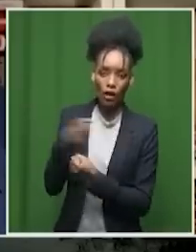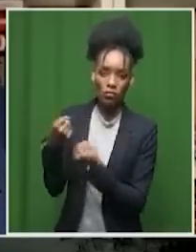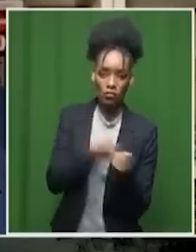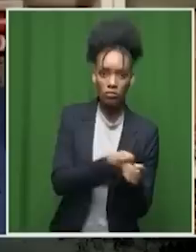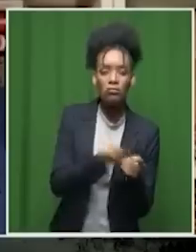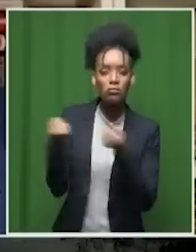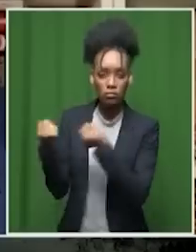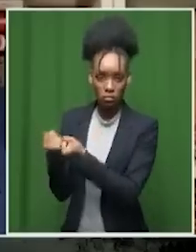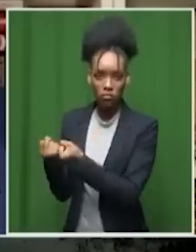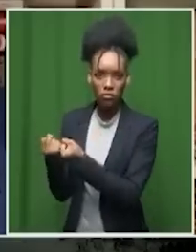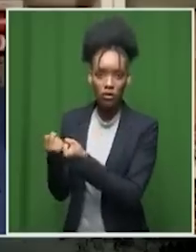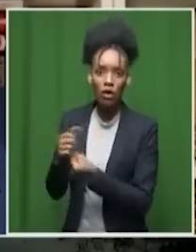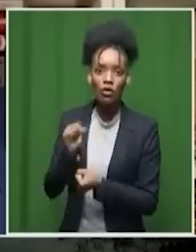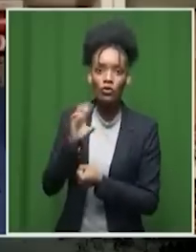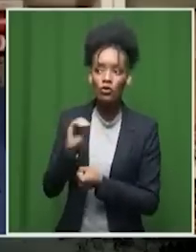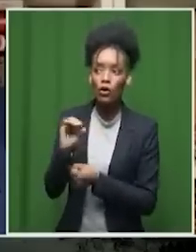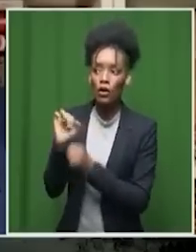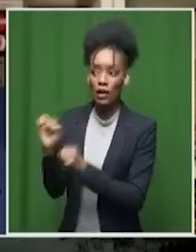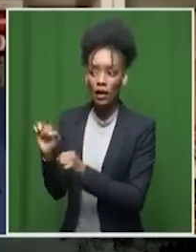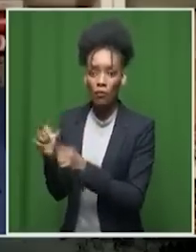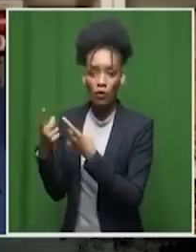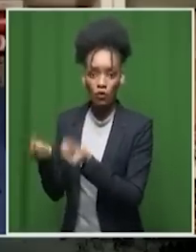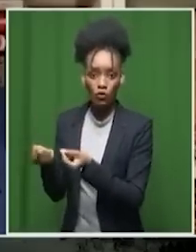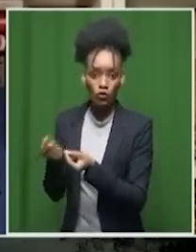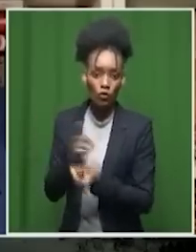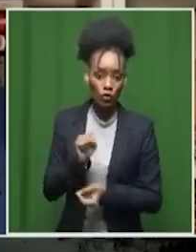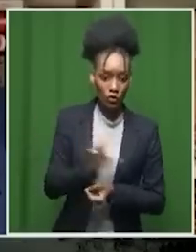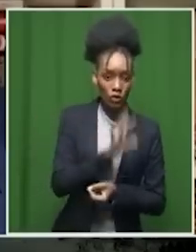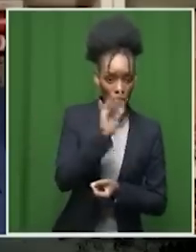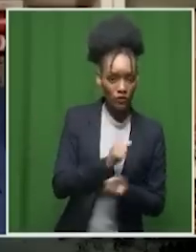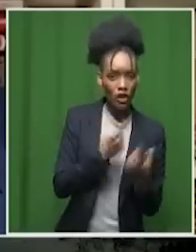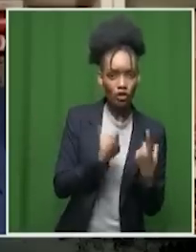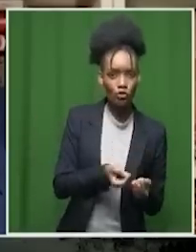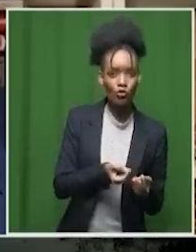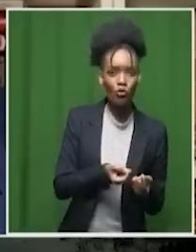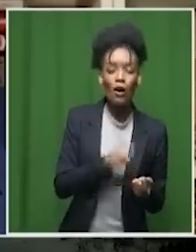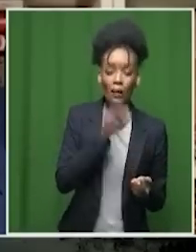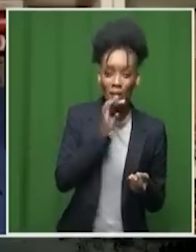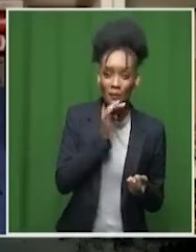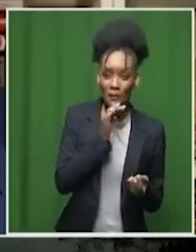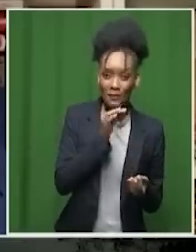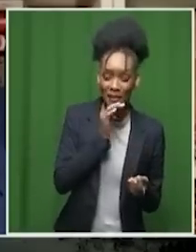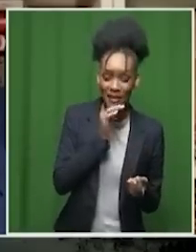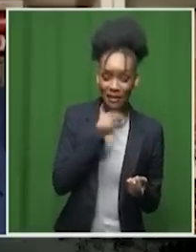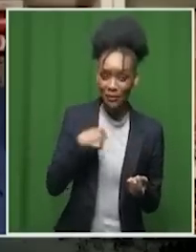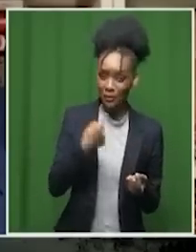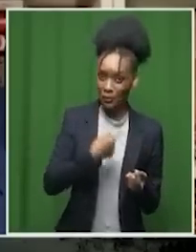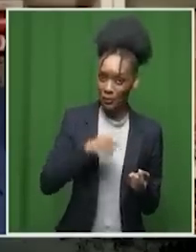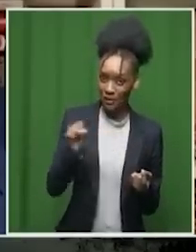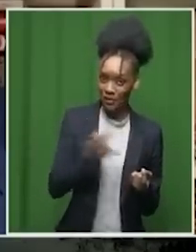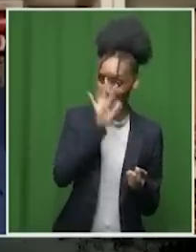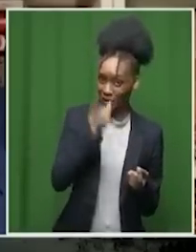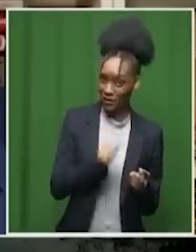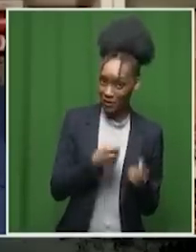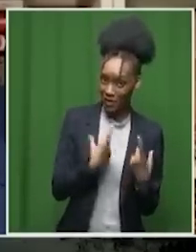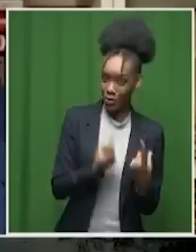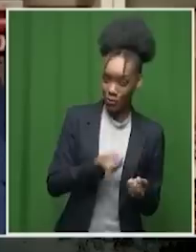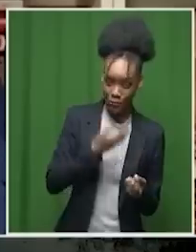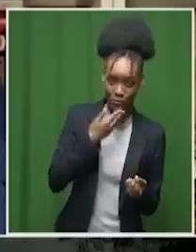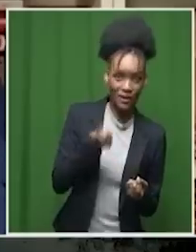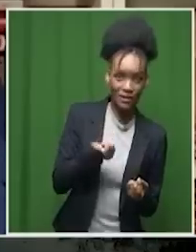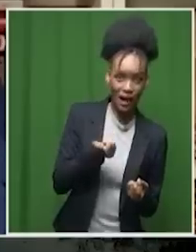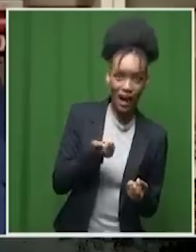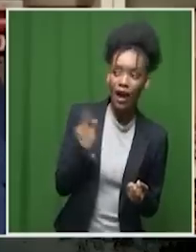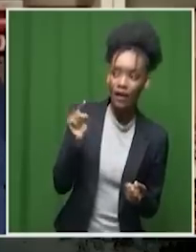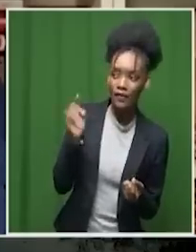South Africa ought to be doing, as opposed to what may be best for South Africans. And, you know, do you not think that is problematic,